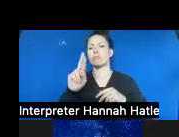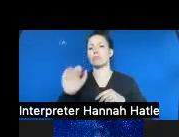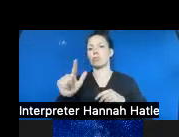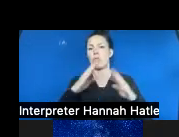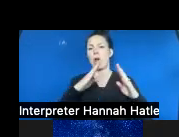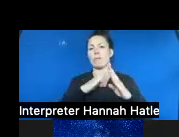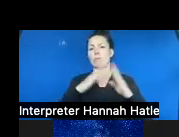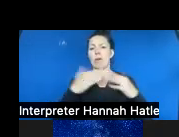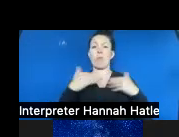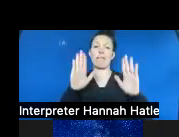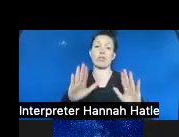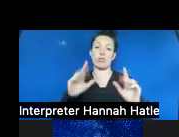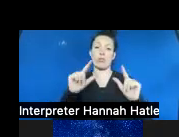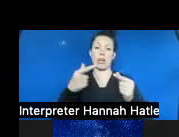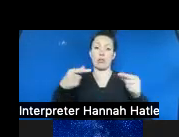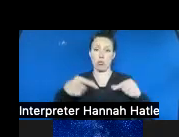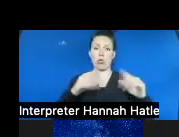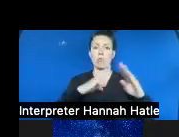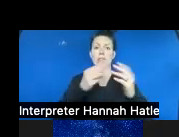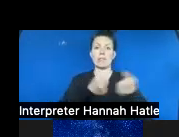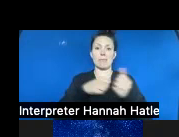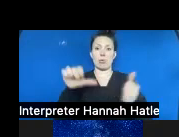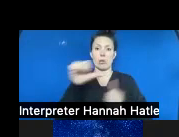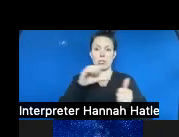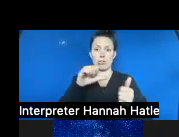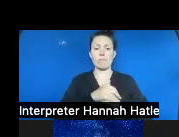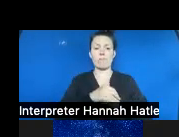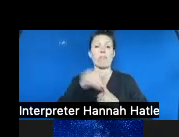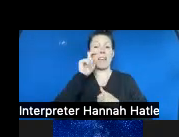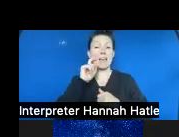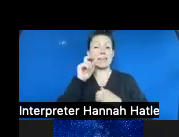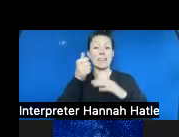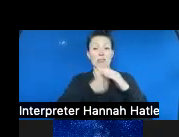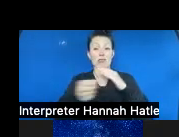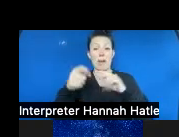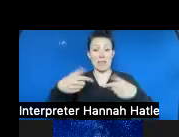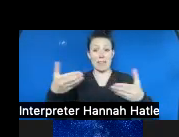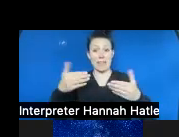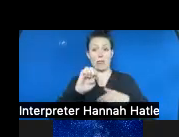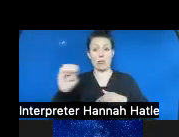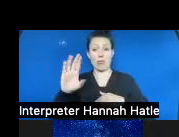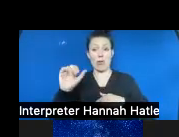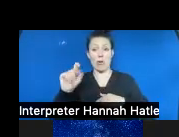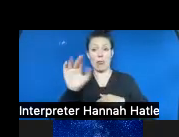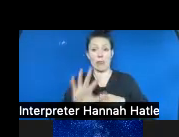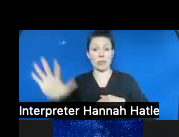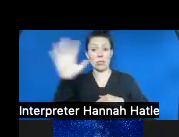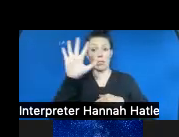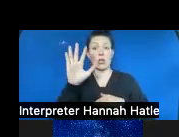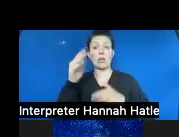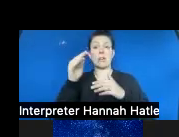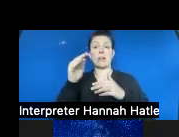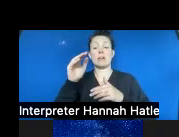Coast supporting each other. And sex trafficking, where we're located out here on the East Coast, is in the middle of New York